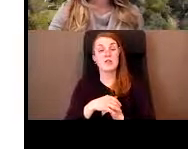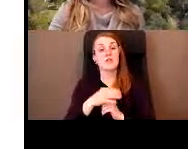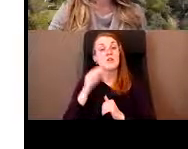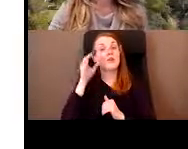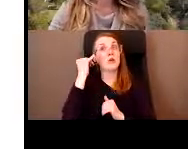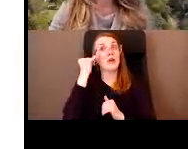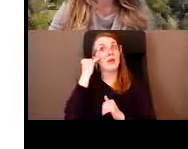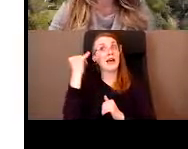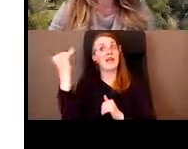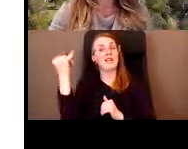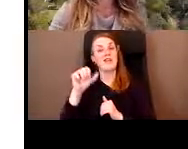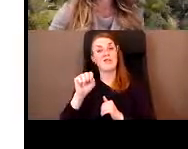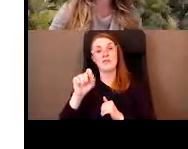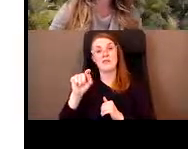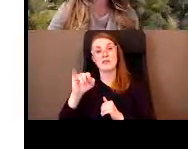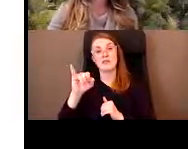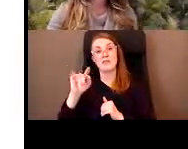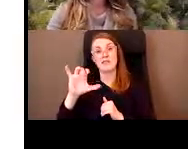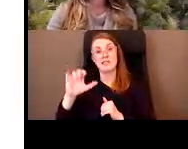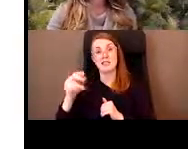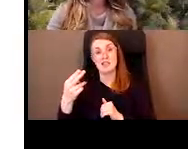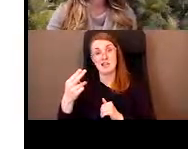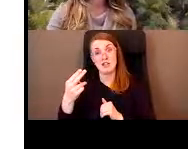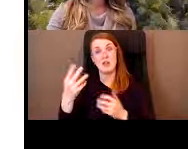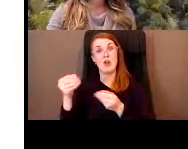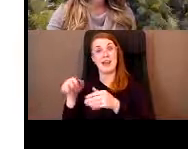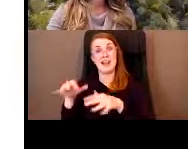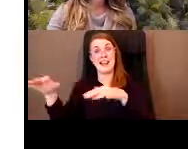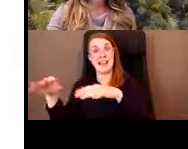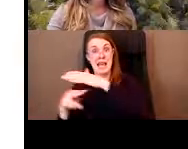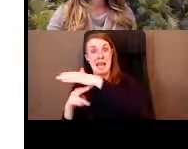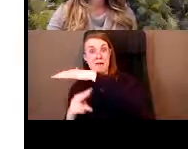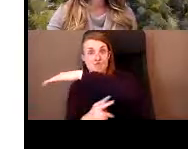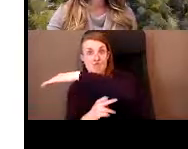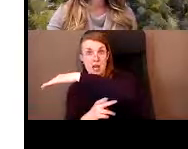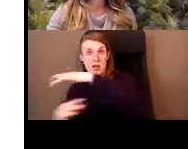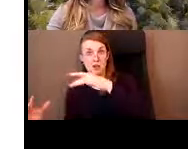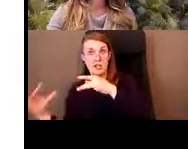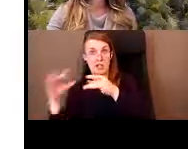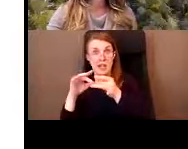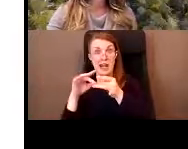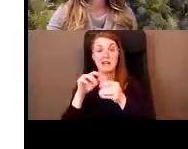Stitch concept of the land bridge. There's an underground tunnel.